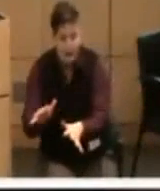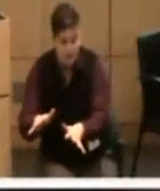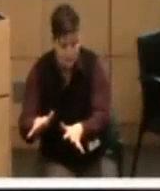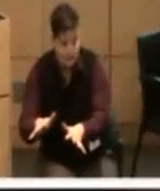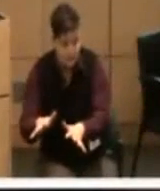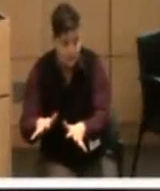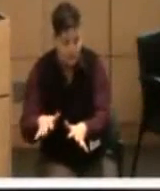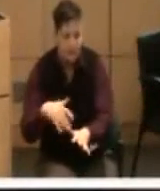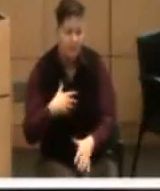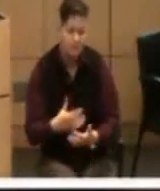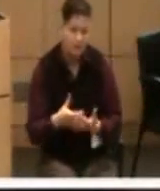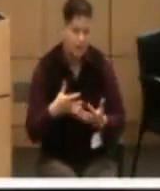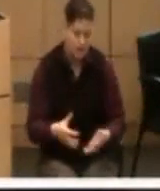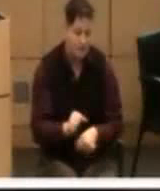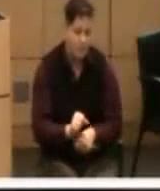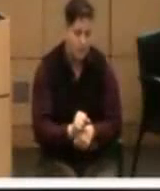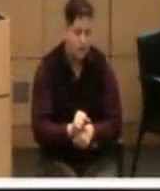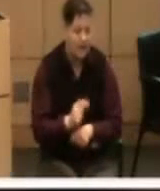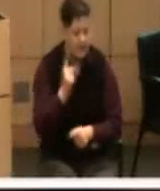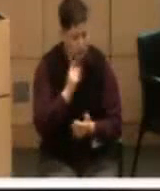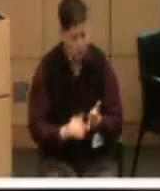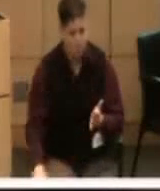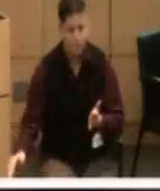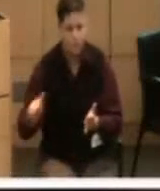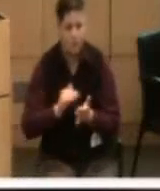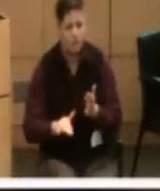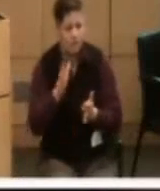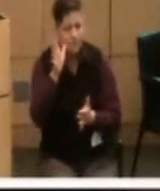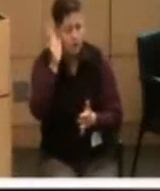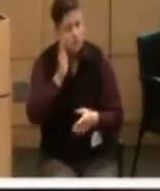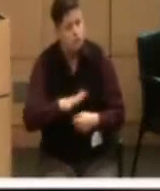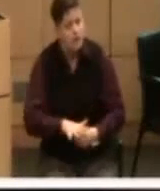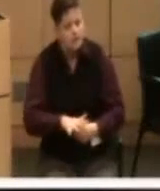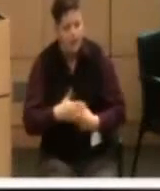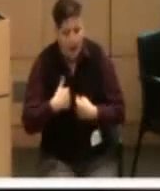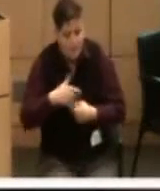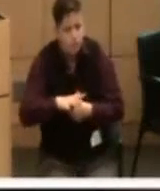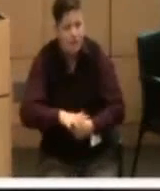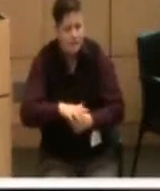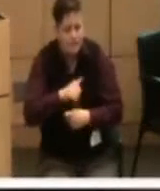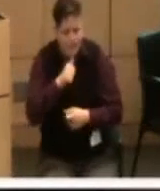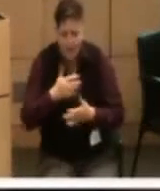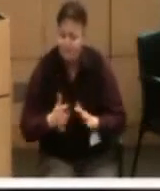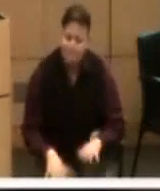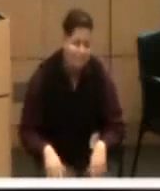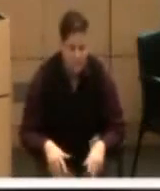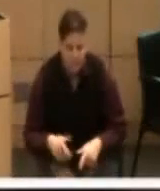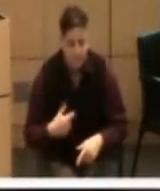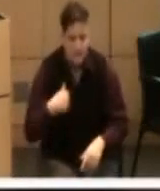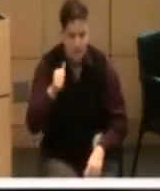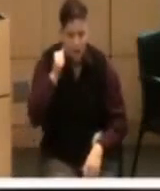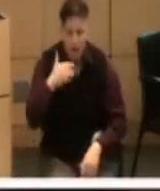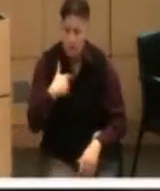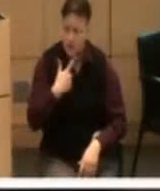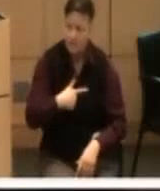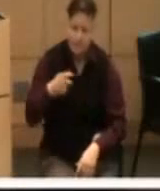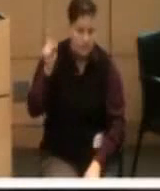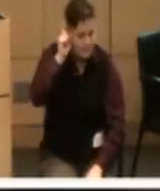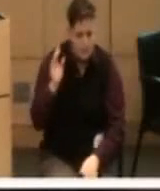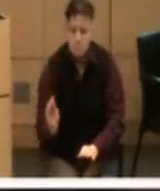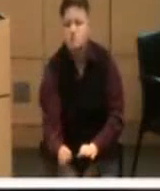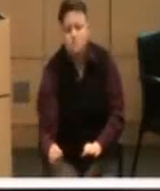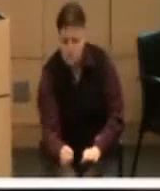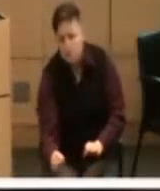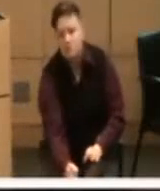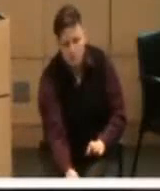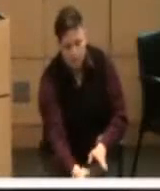And I've heard over and over again from parents of how stressful it is, and that their audiologist really wants them to keep hearing it on the ear, but it is really